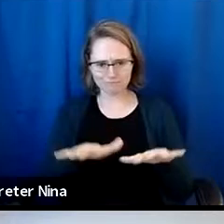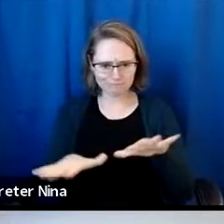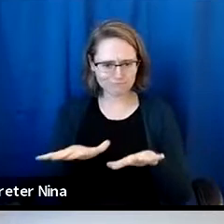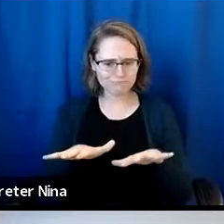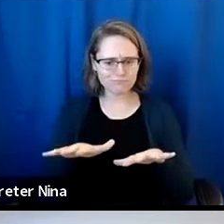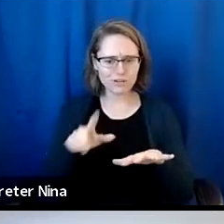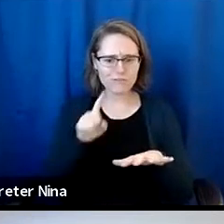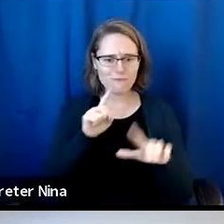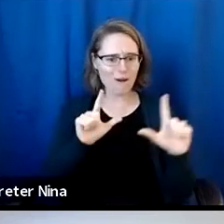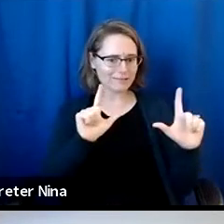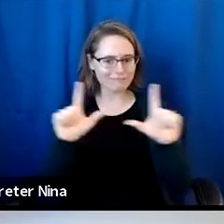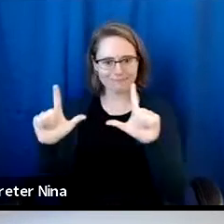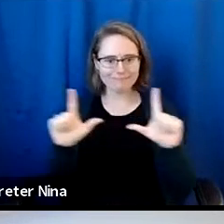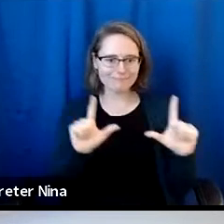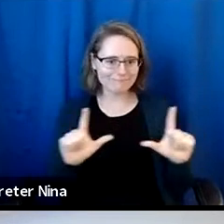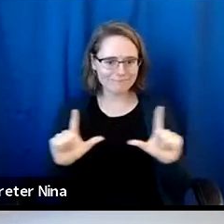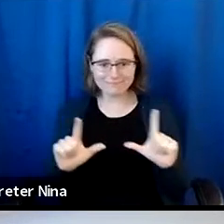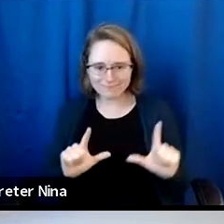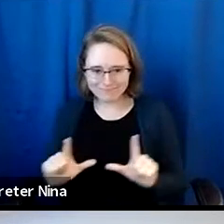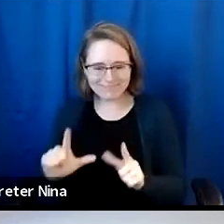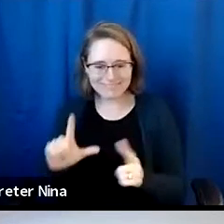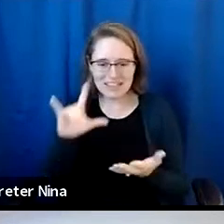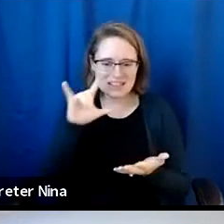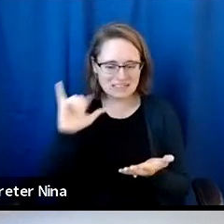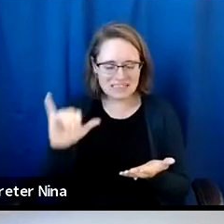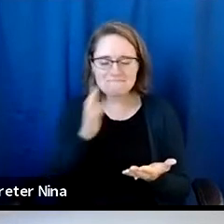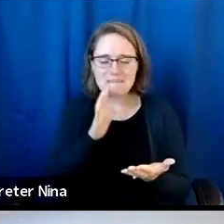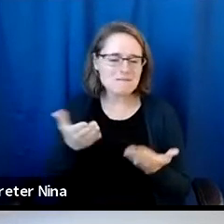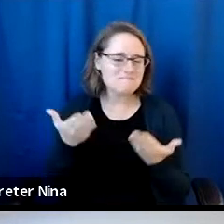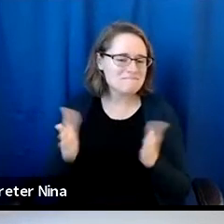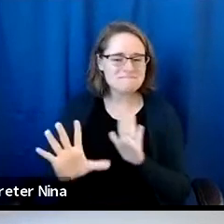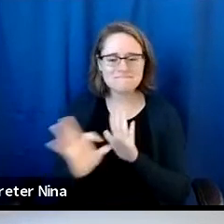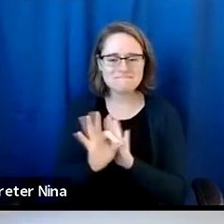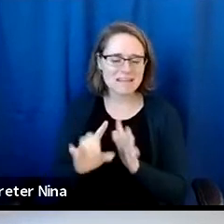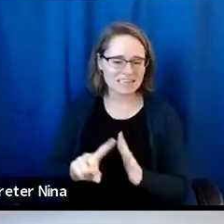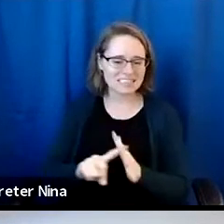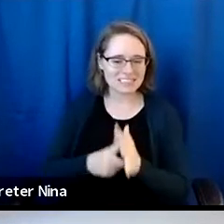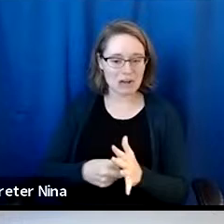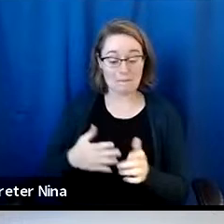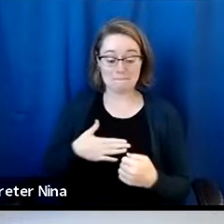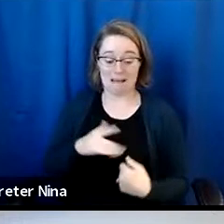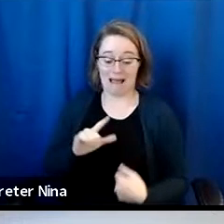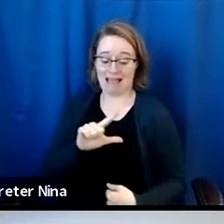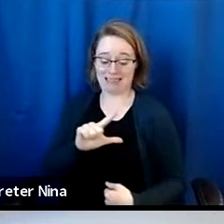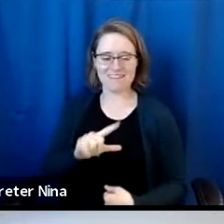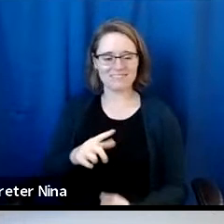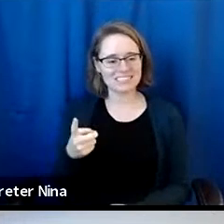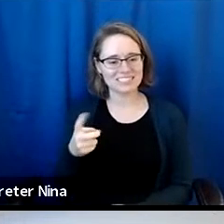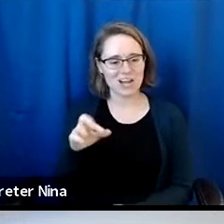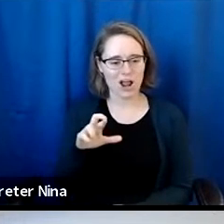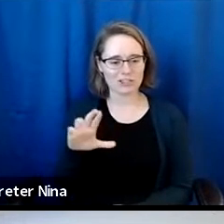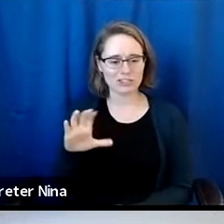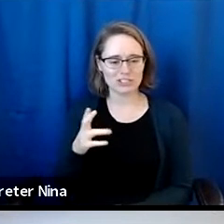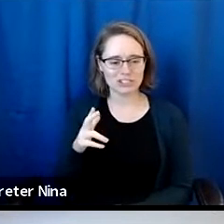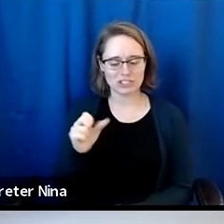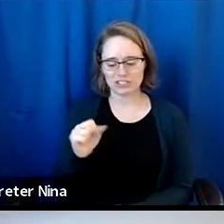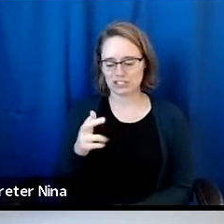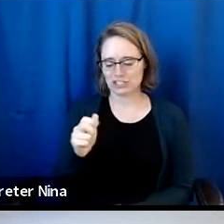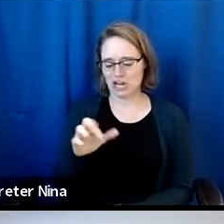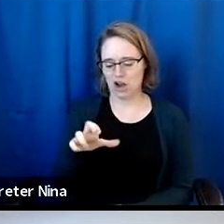Brady Bunch boxes, but I'm going to start with to my direct left is Dr. Sharon